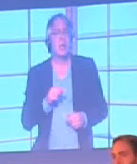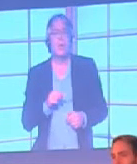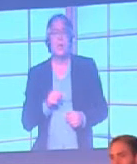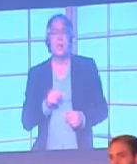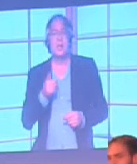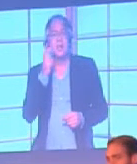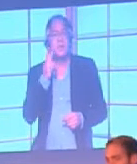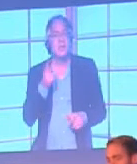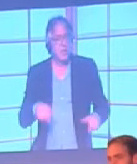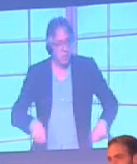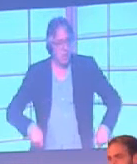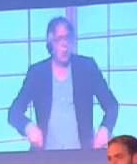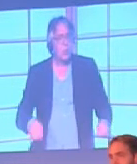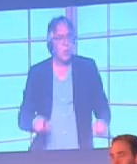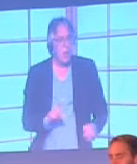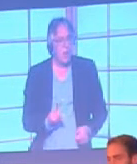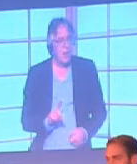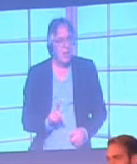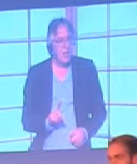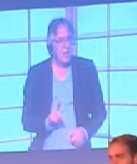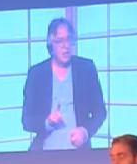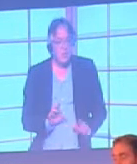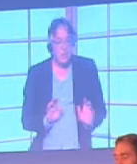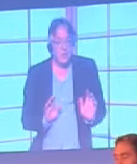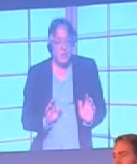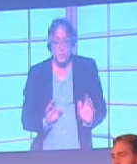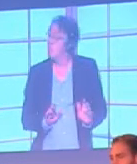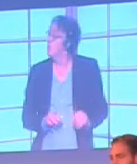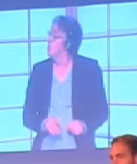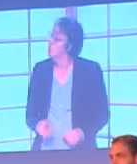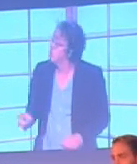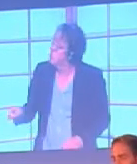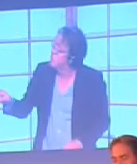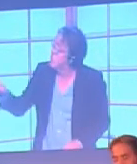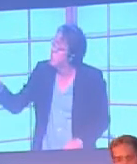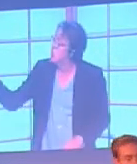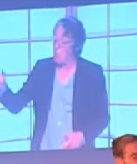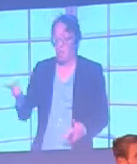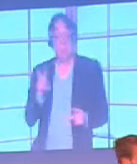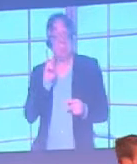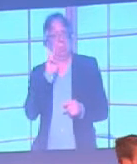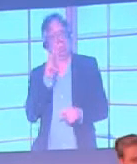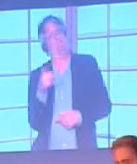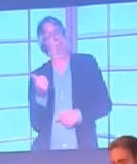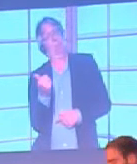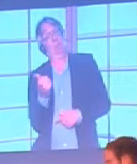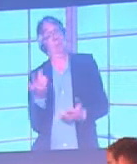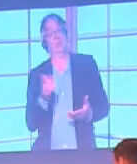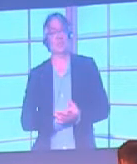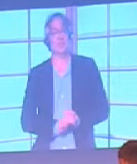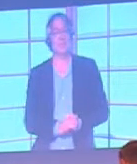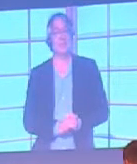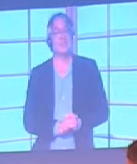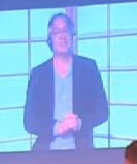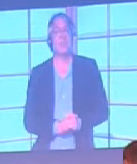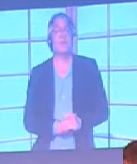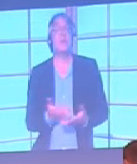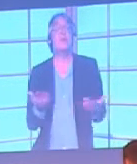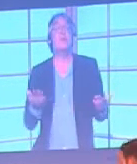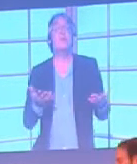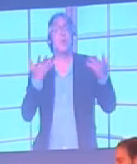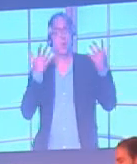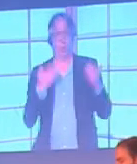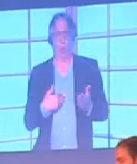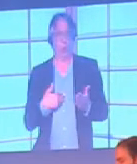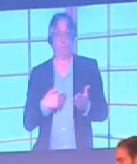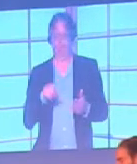So I do not need to detail more. This is just facts. So based upon those facts, we have a very strict report, and